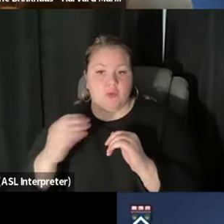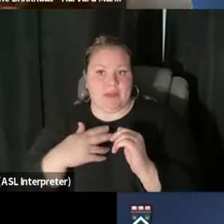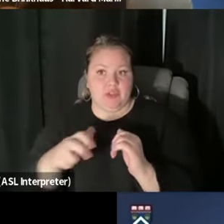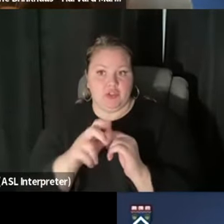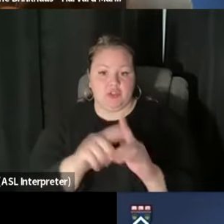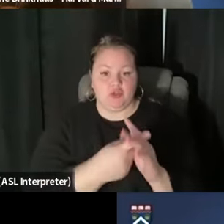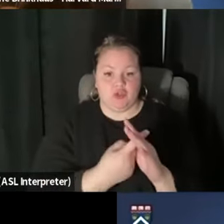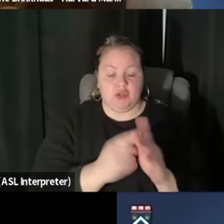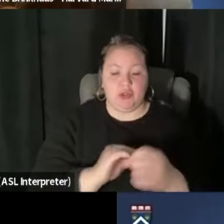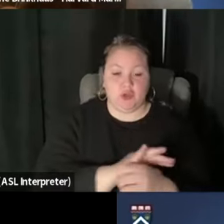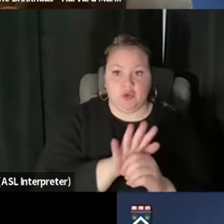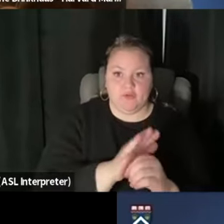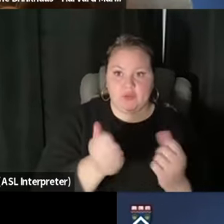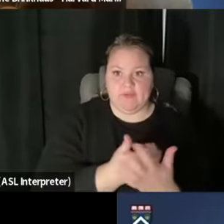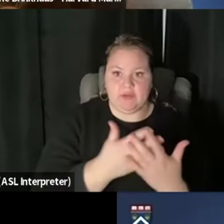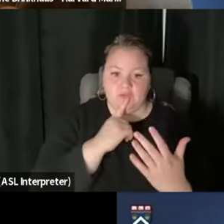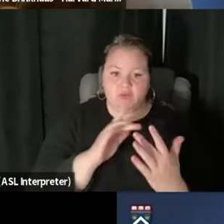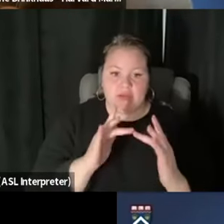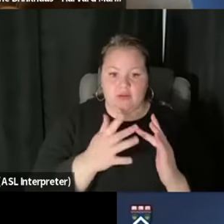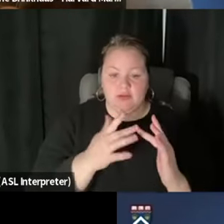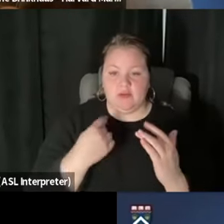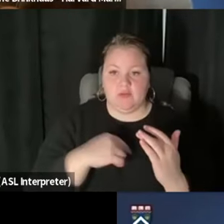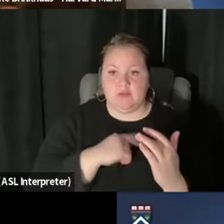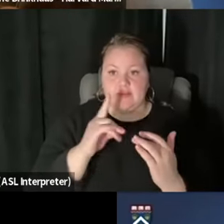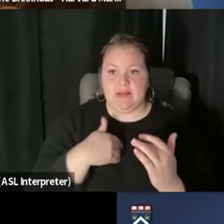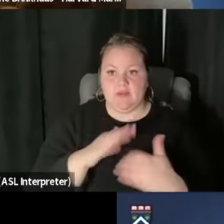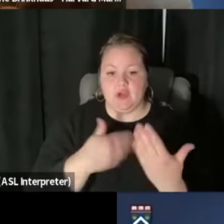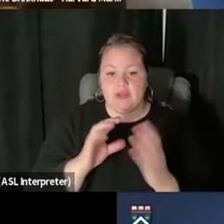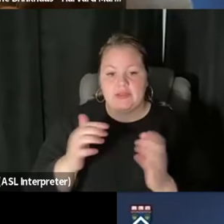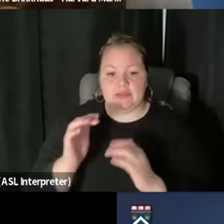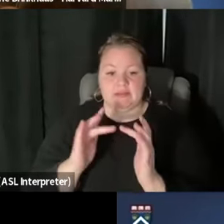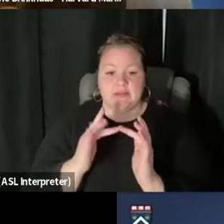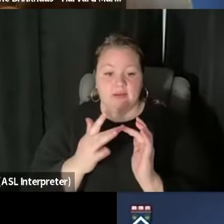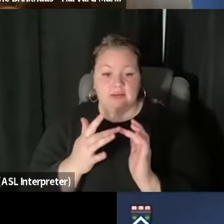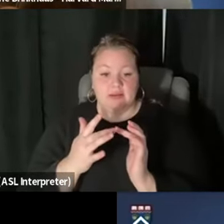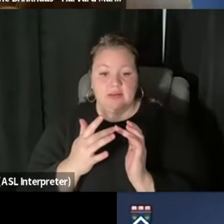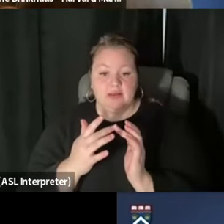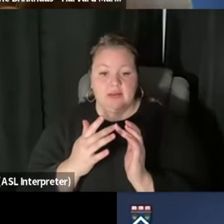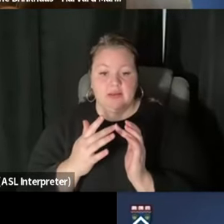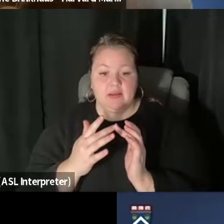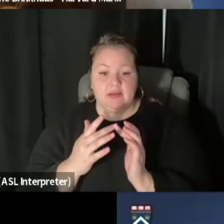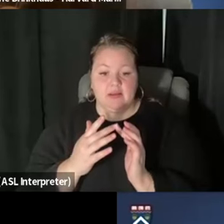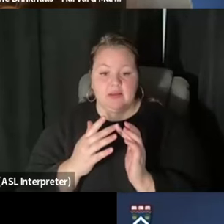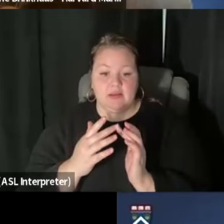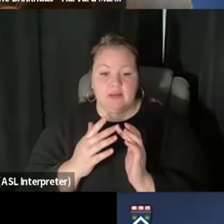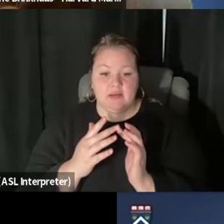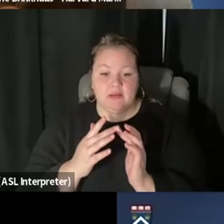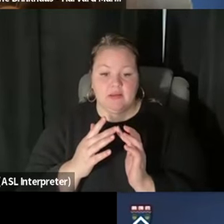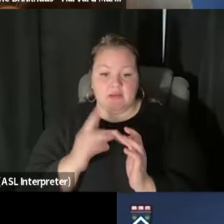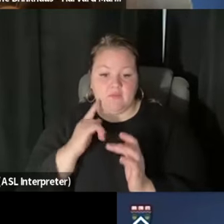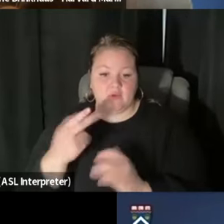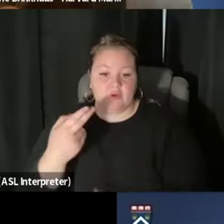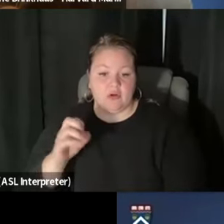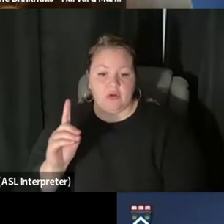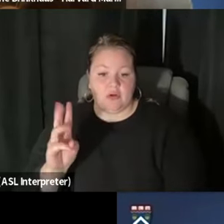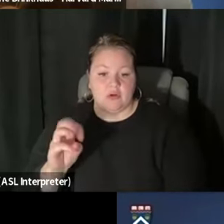kind of online at that time. We used to have all the courses online, everyone, and for Harvard Extension, anyway, it is kind of online. So at that